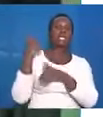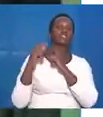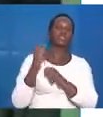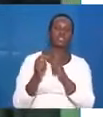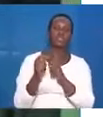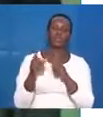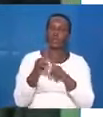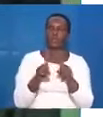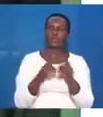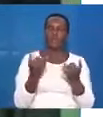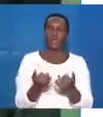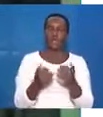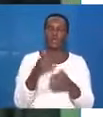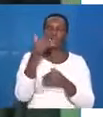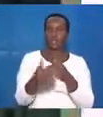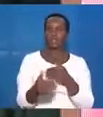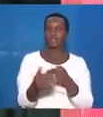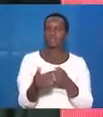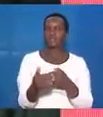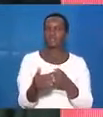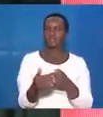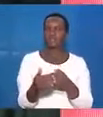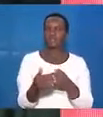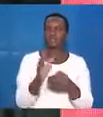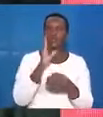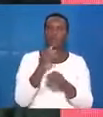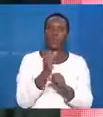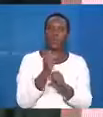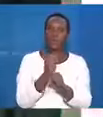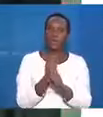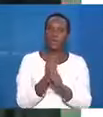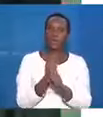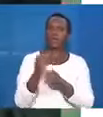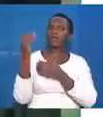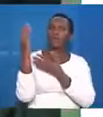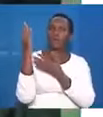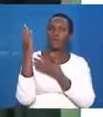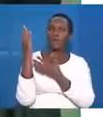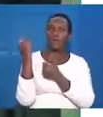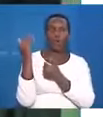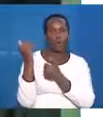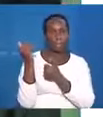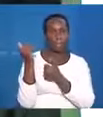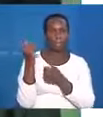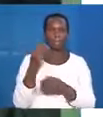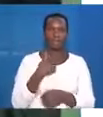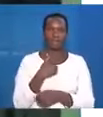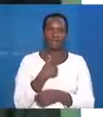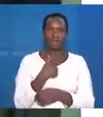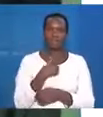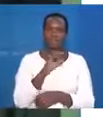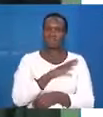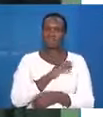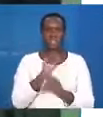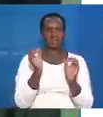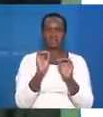In these chapters, we are working on our hopes, not fears, in search